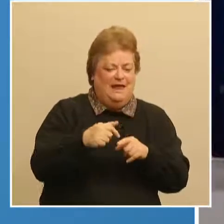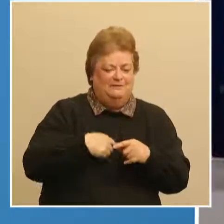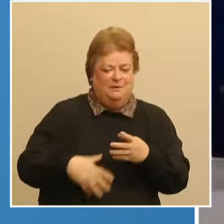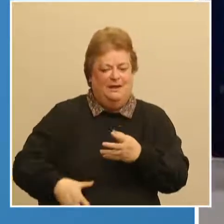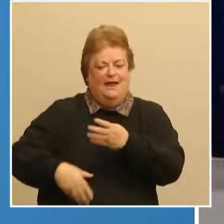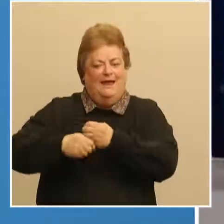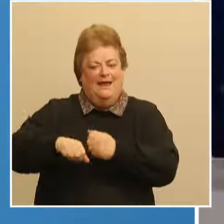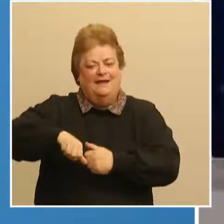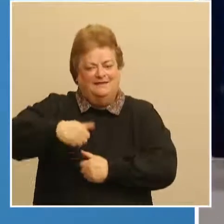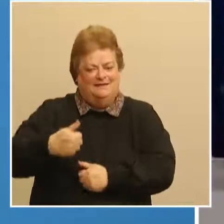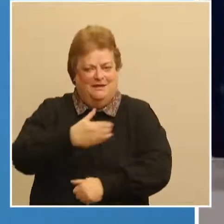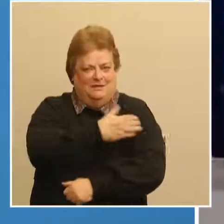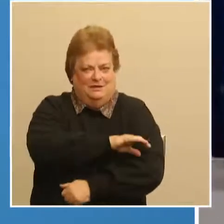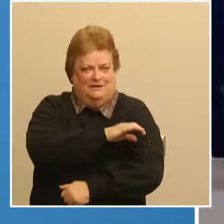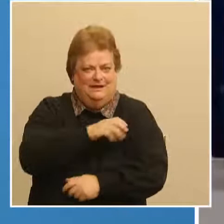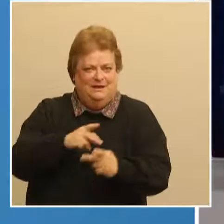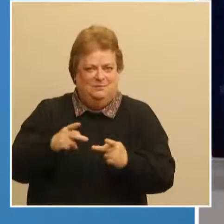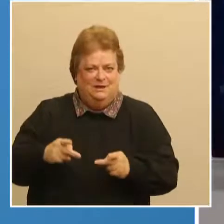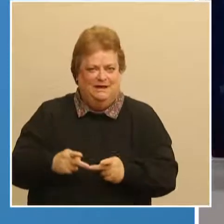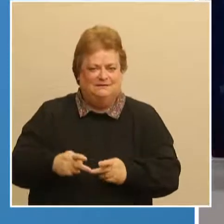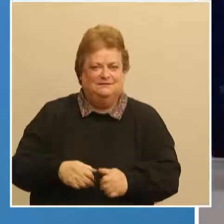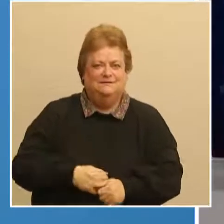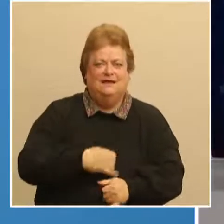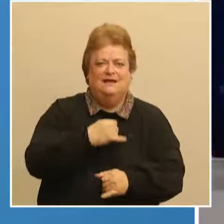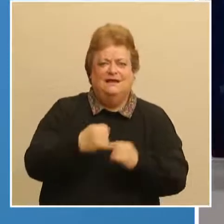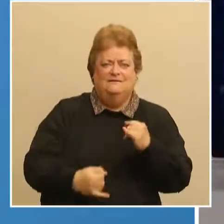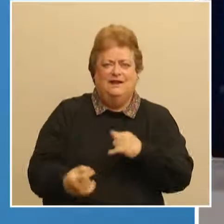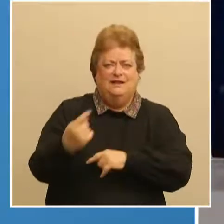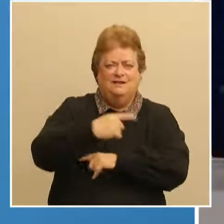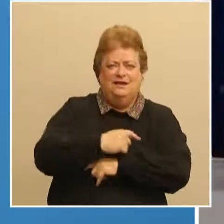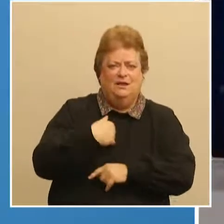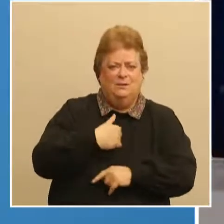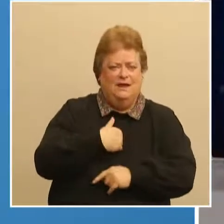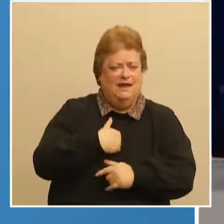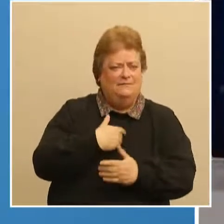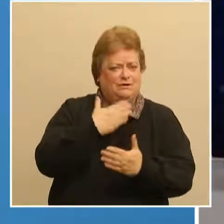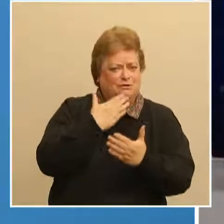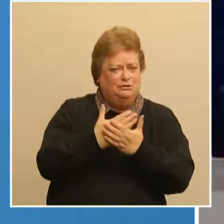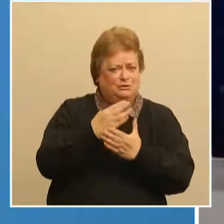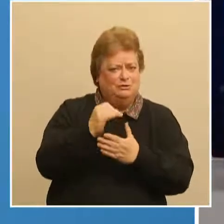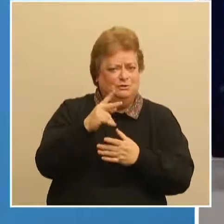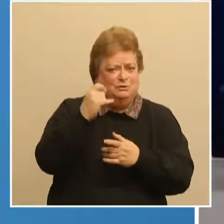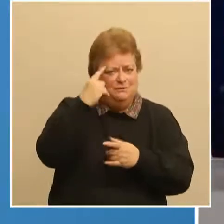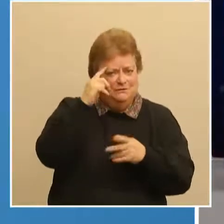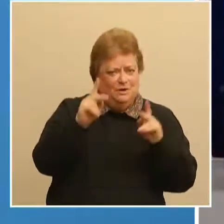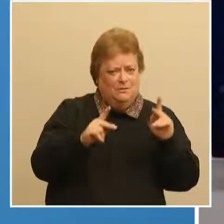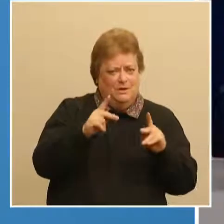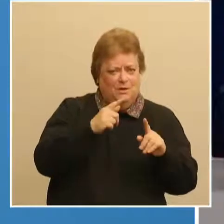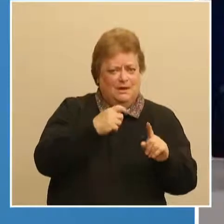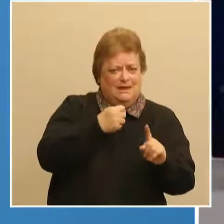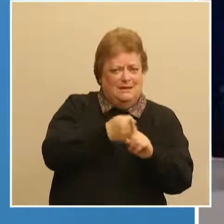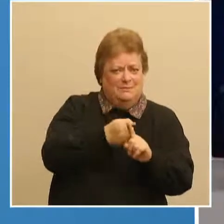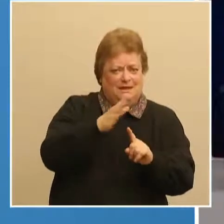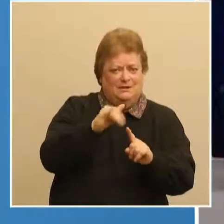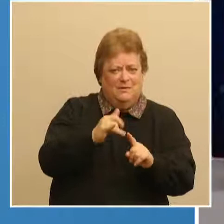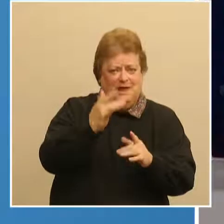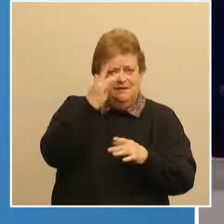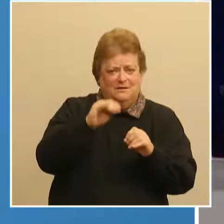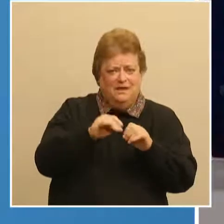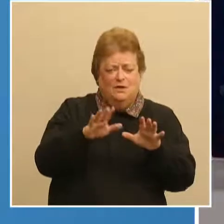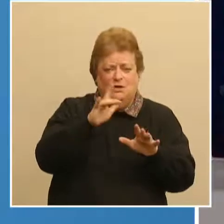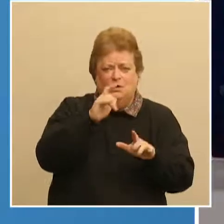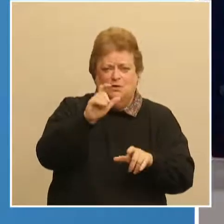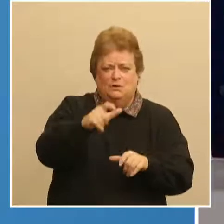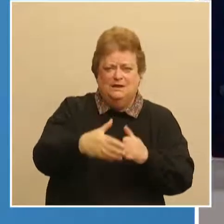vaccine clinics in the community. And finally today, we have some more good news for individuals and families impacted by the pandemic and who are